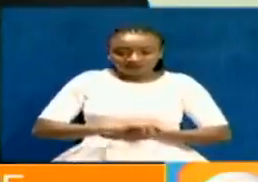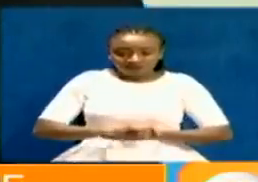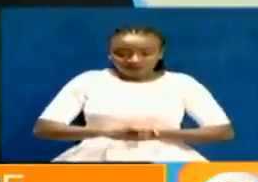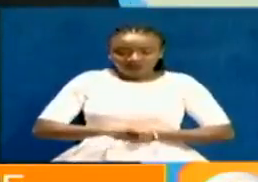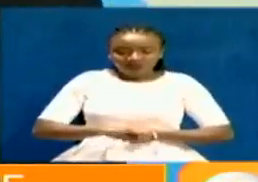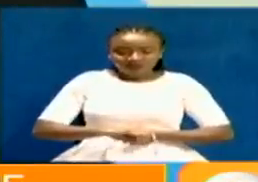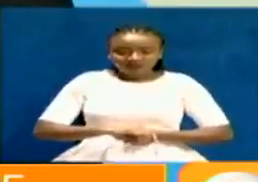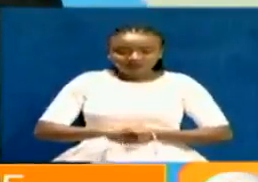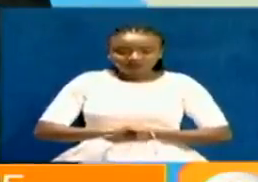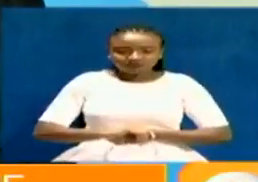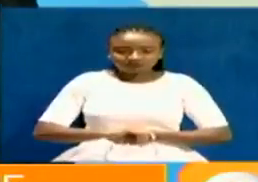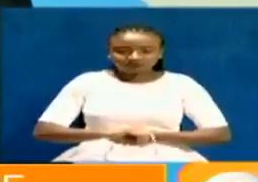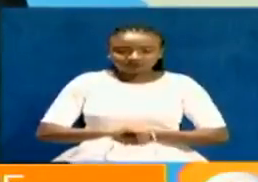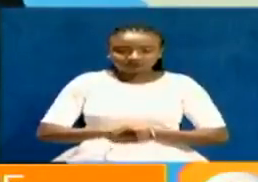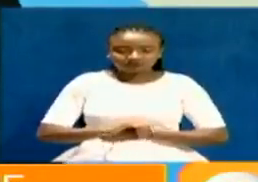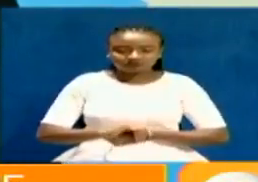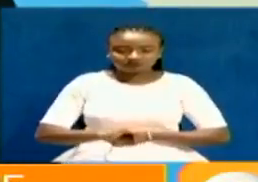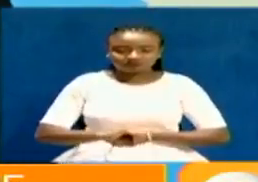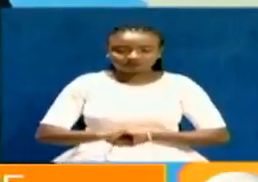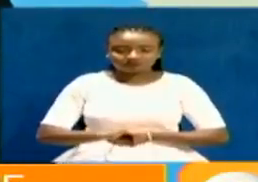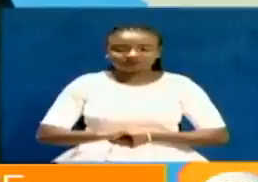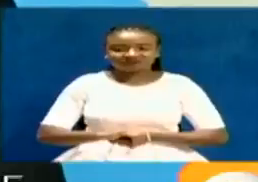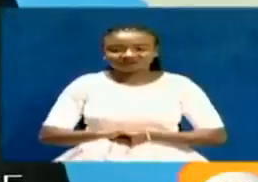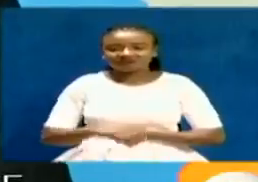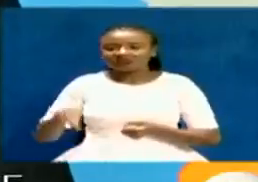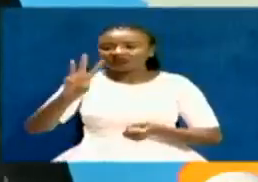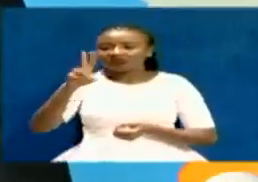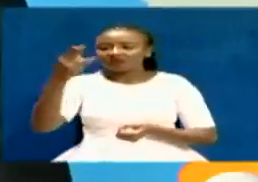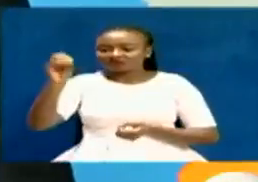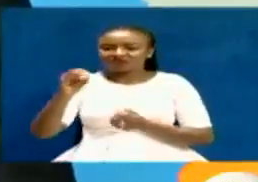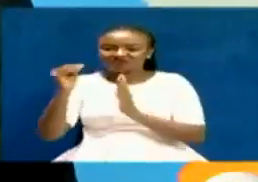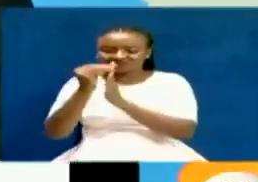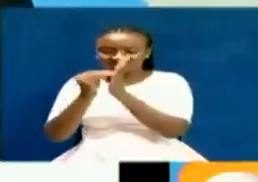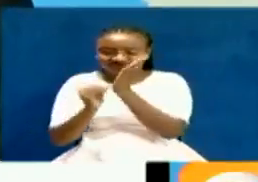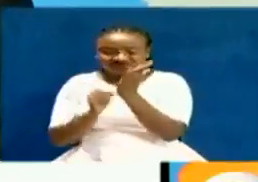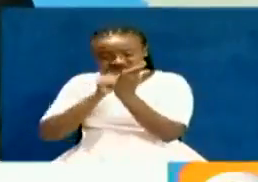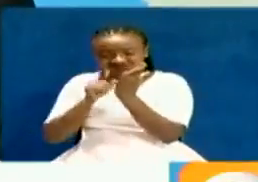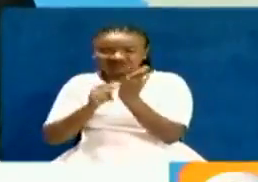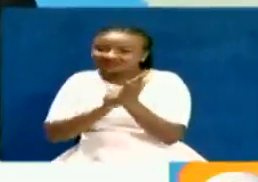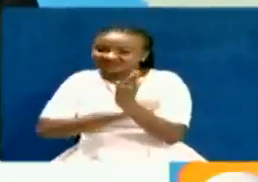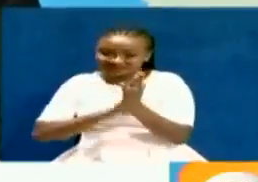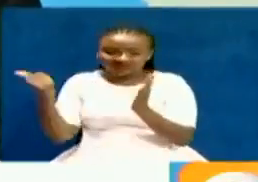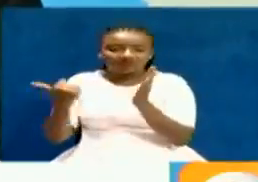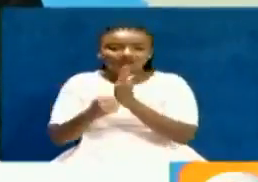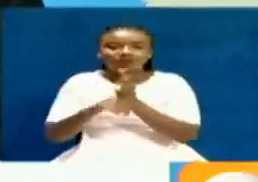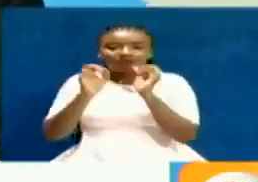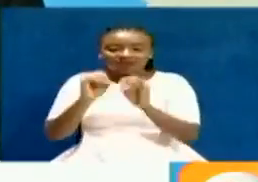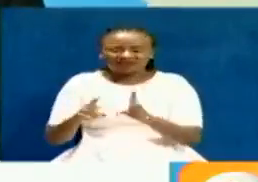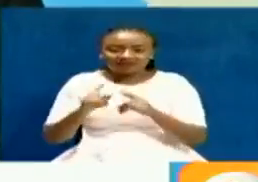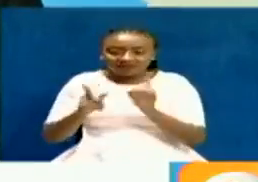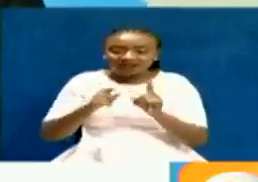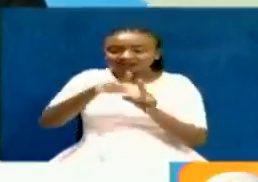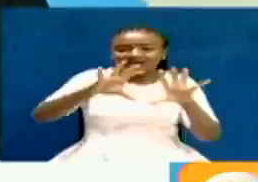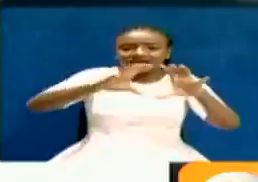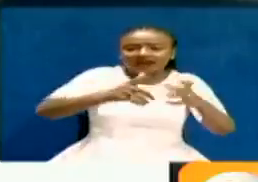emergency use listing by WHO. There is always the other aspect that also the factory that will produce